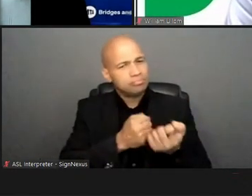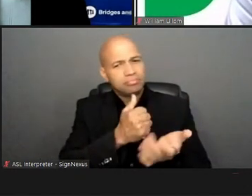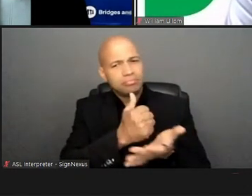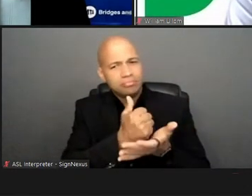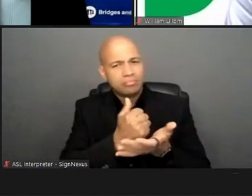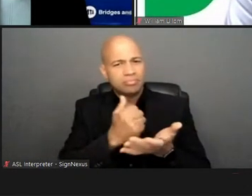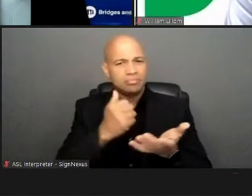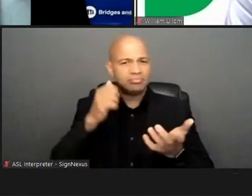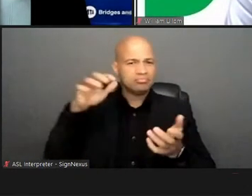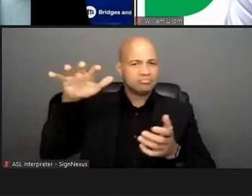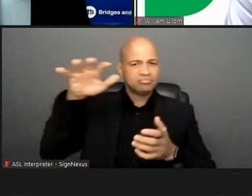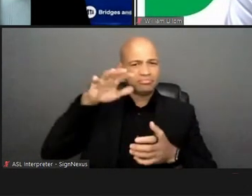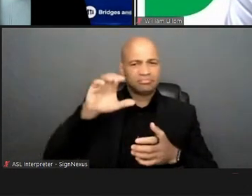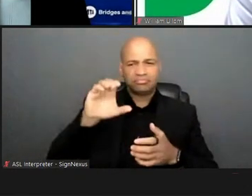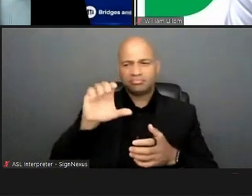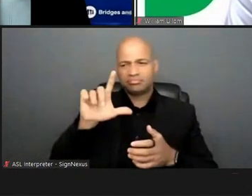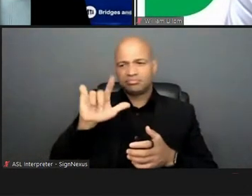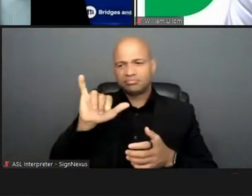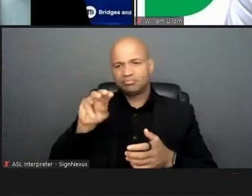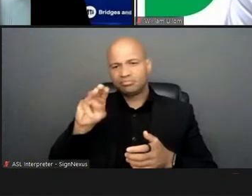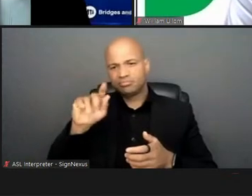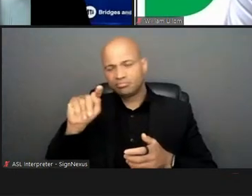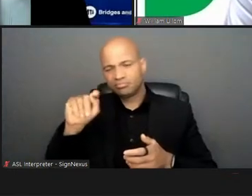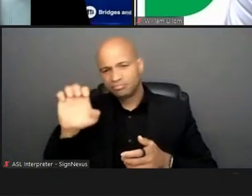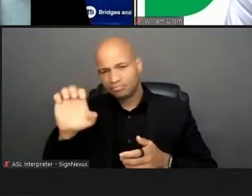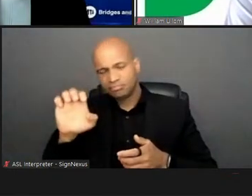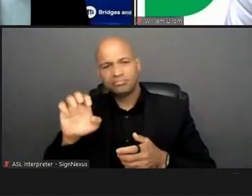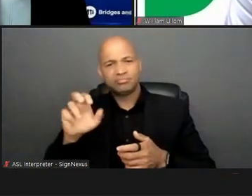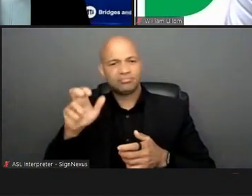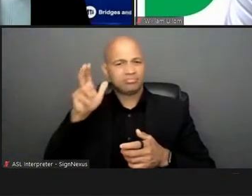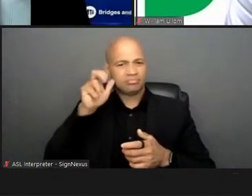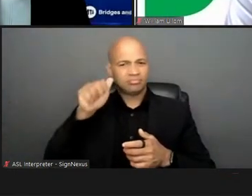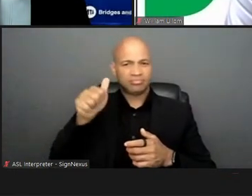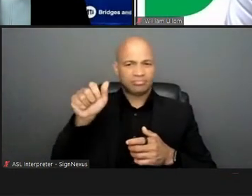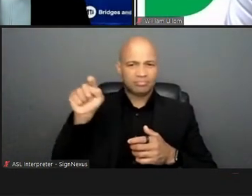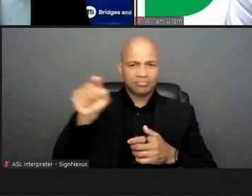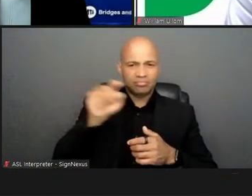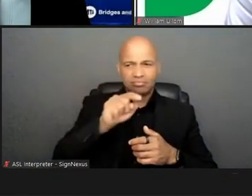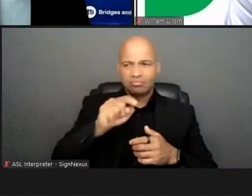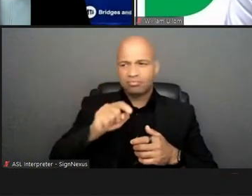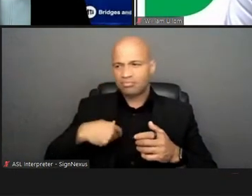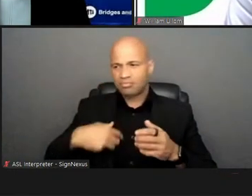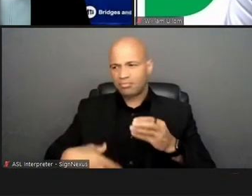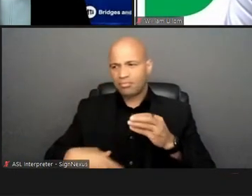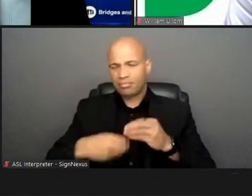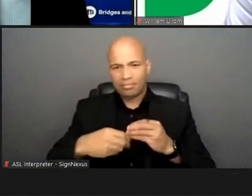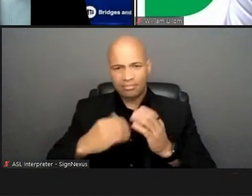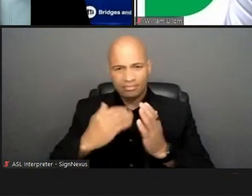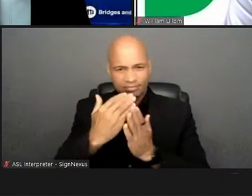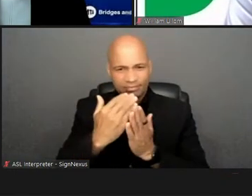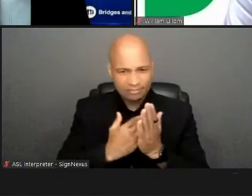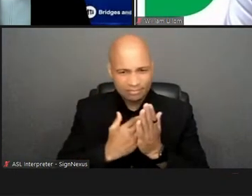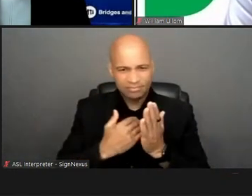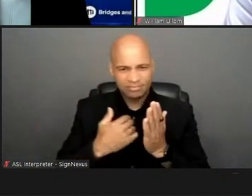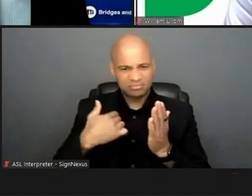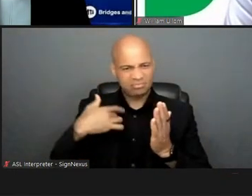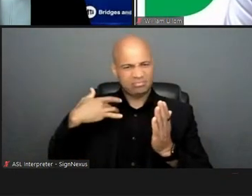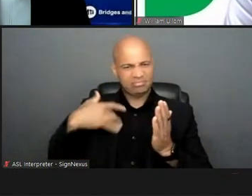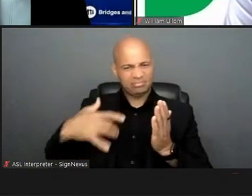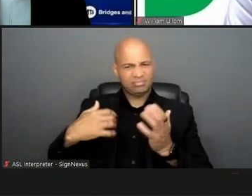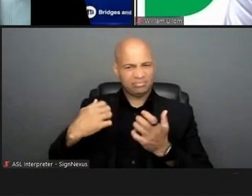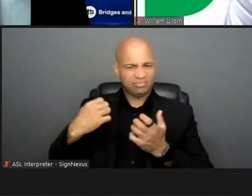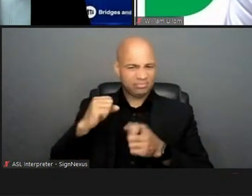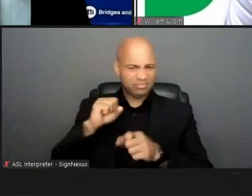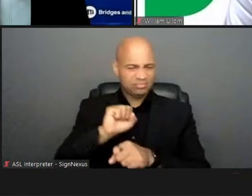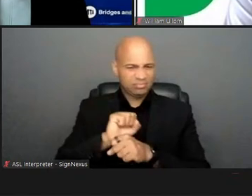policy and we've heard from some of them today and I'm another I want to add my name to the list we rarely drive to Manhattan my wife and I we work from